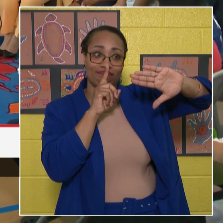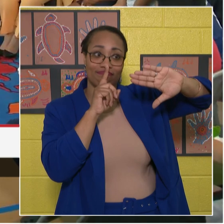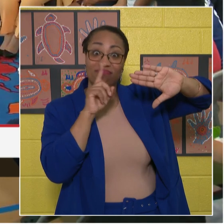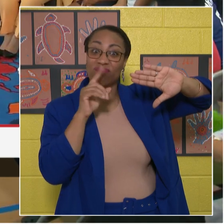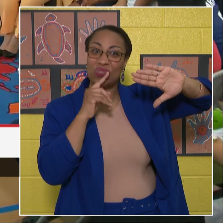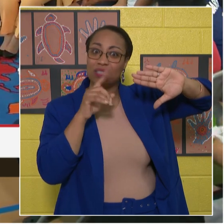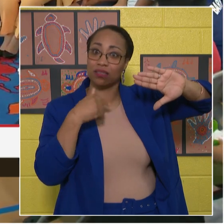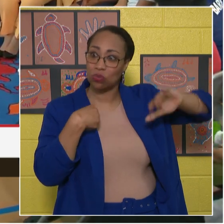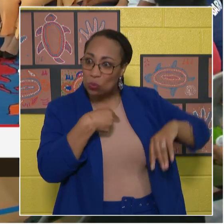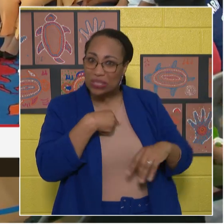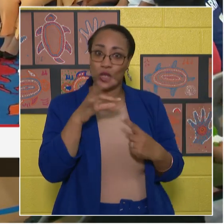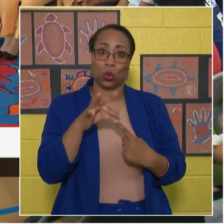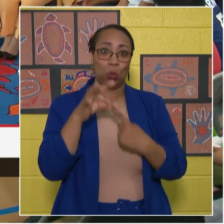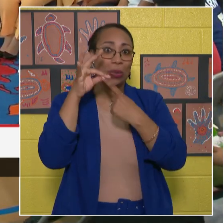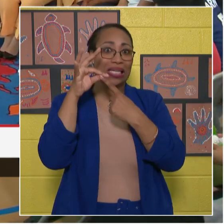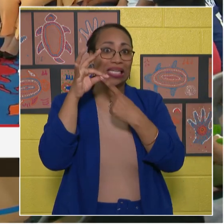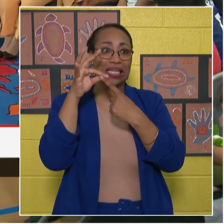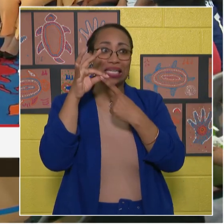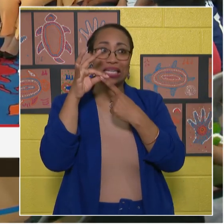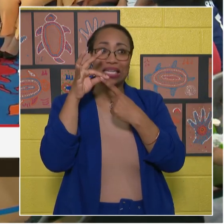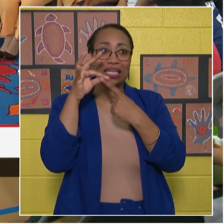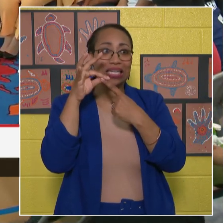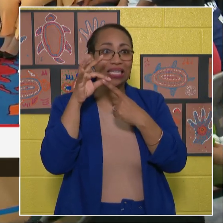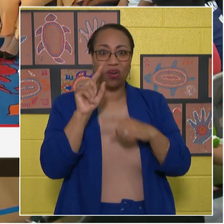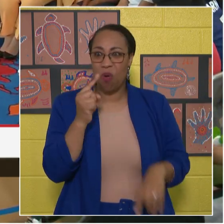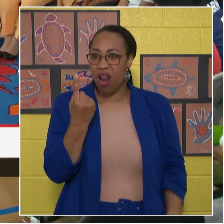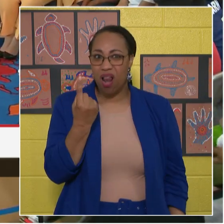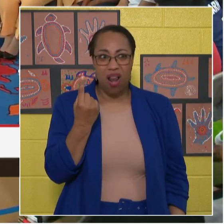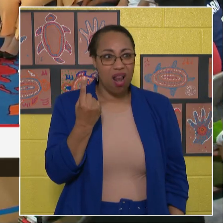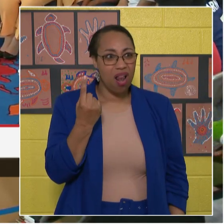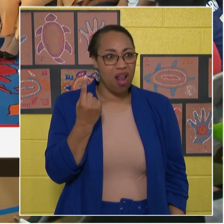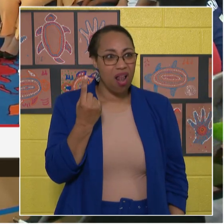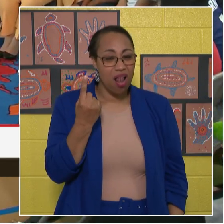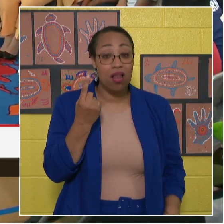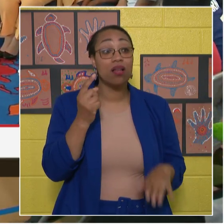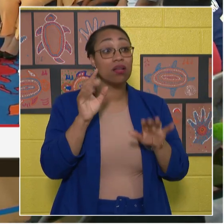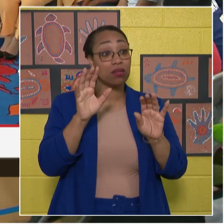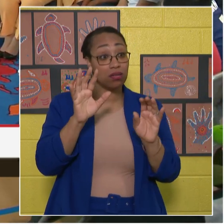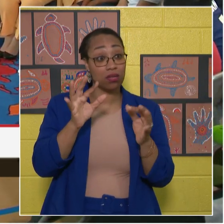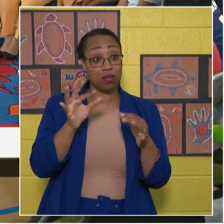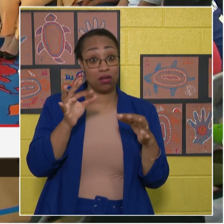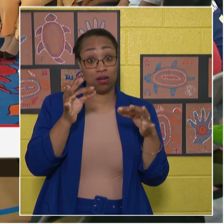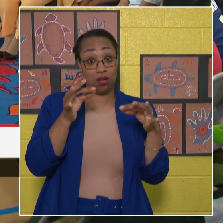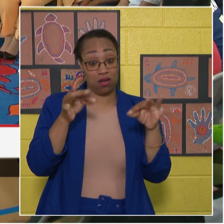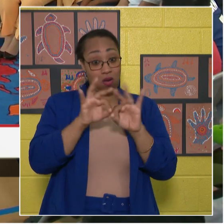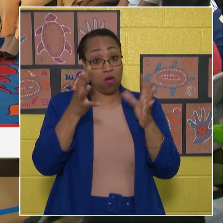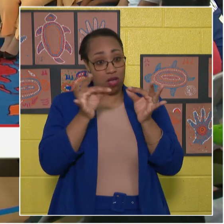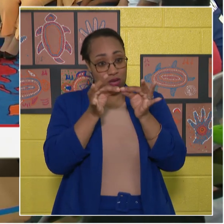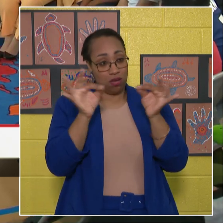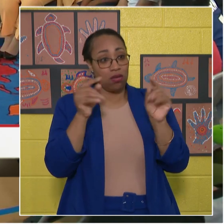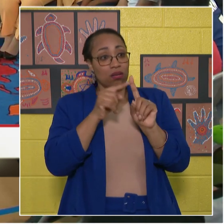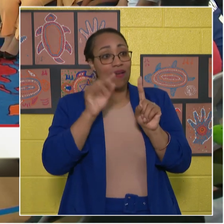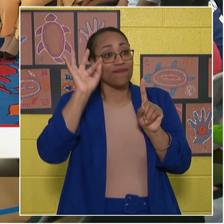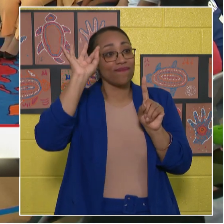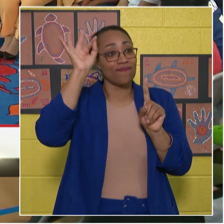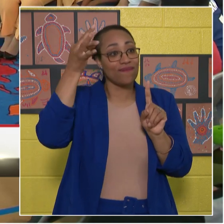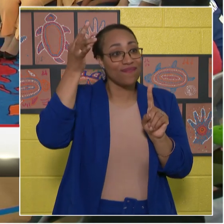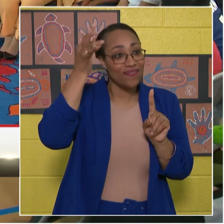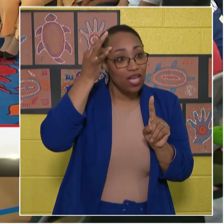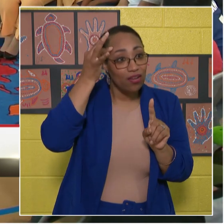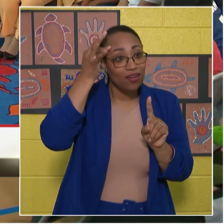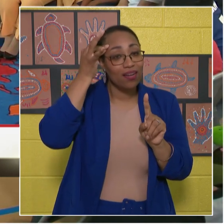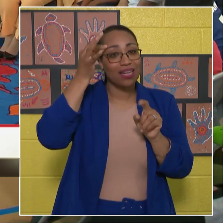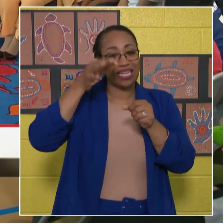of America because we are a federal district that is the capital of the